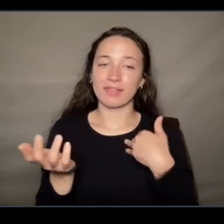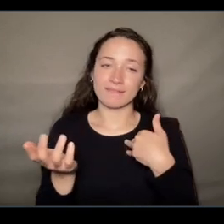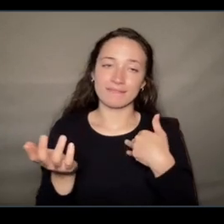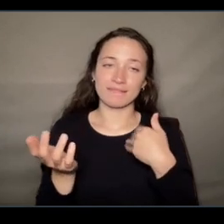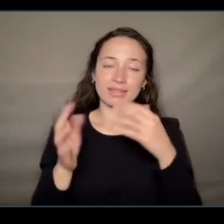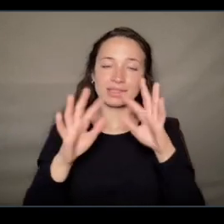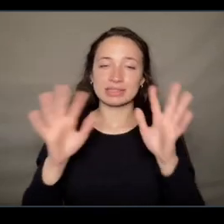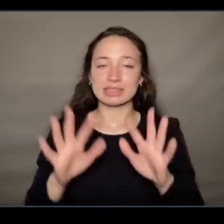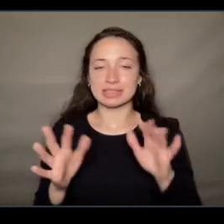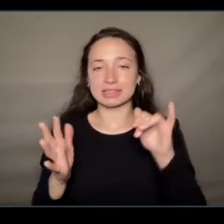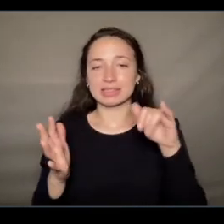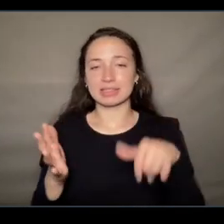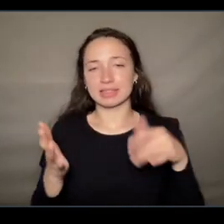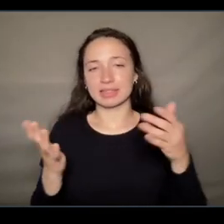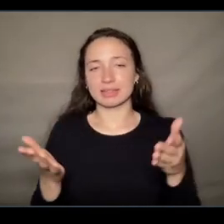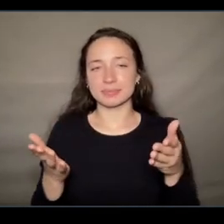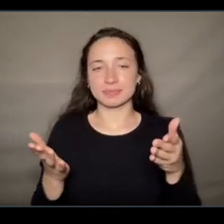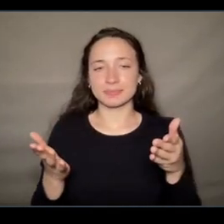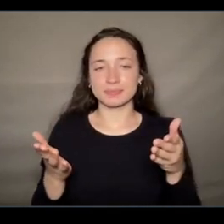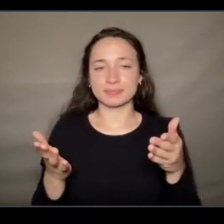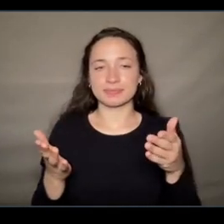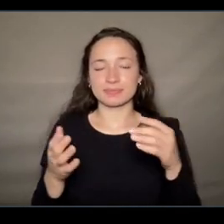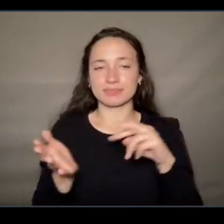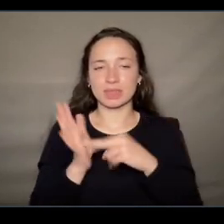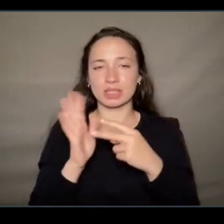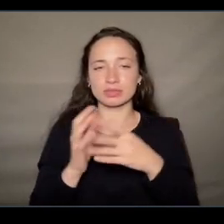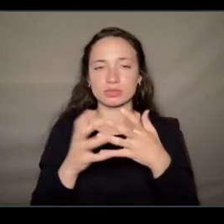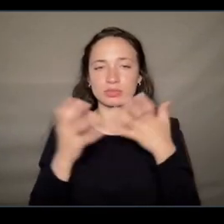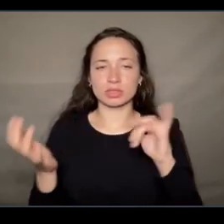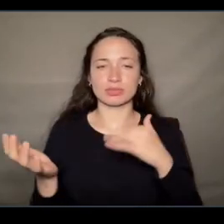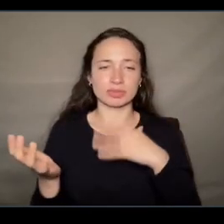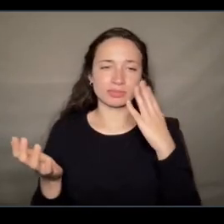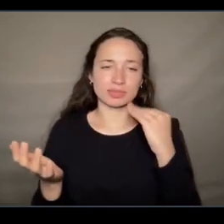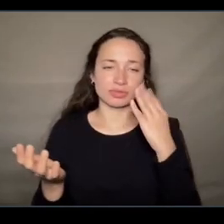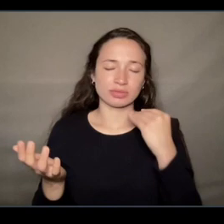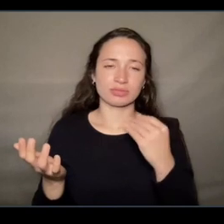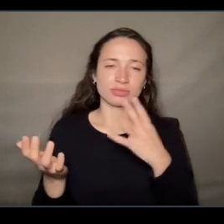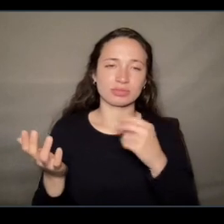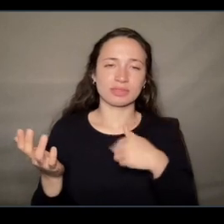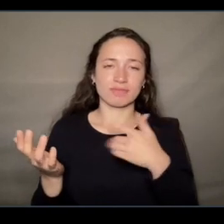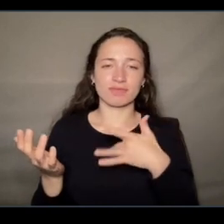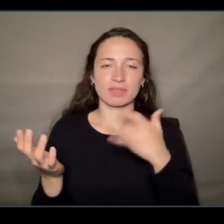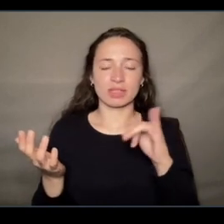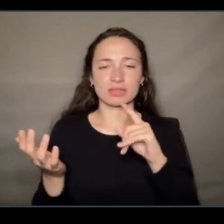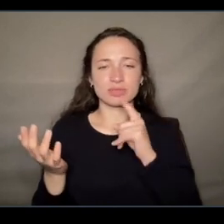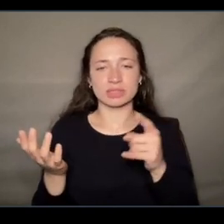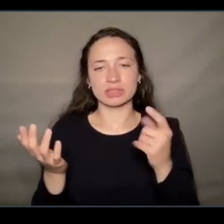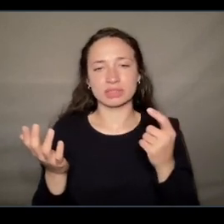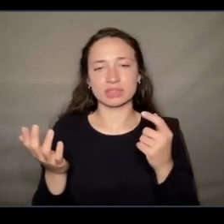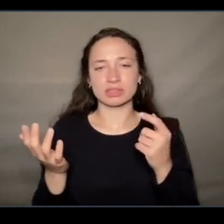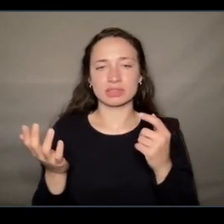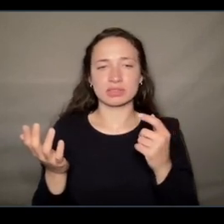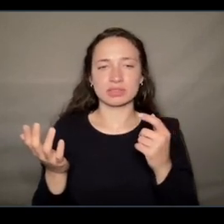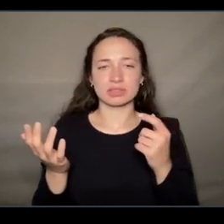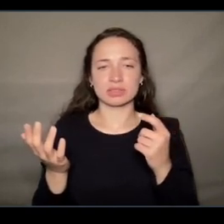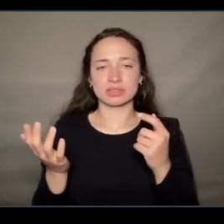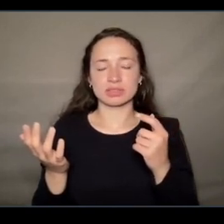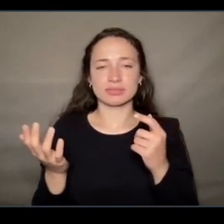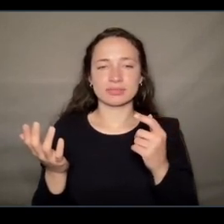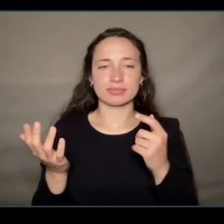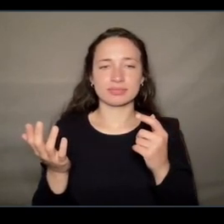we have the seasons that define so much of our experience. but I feel like